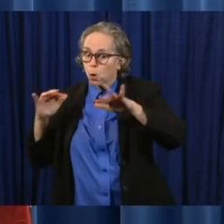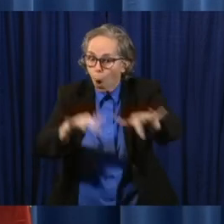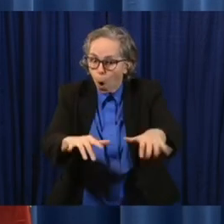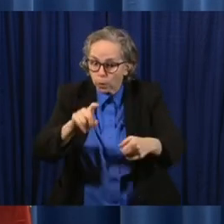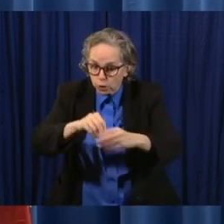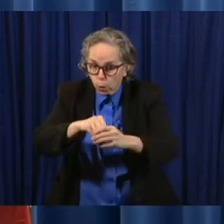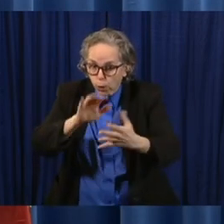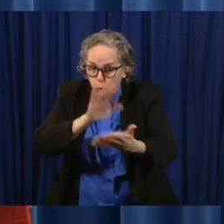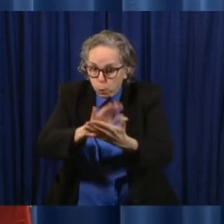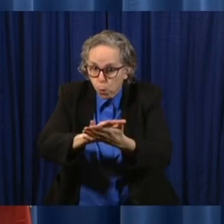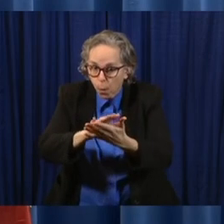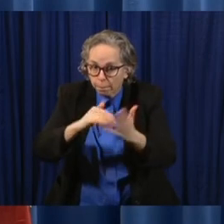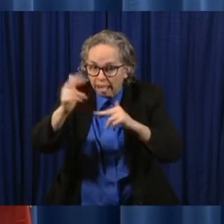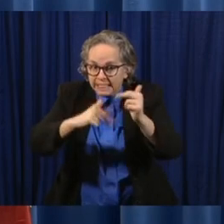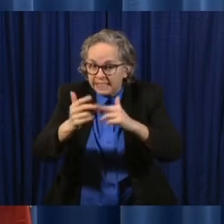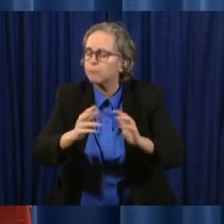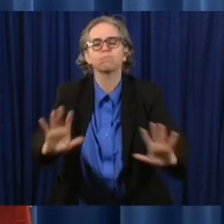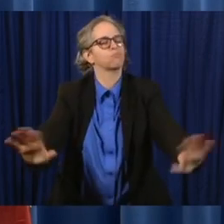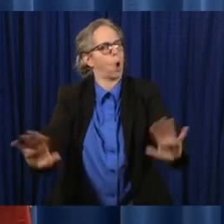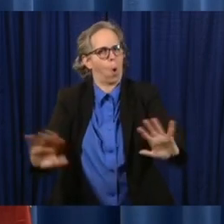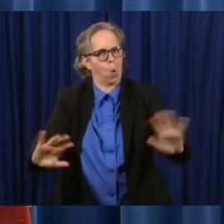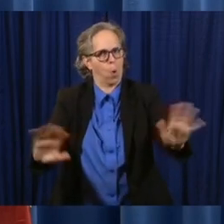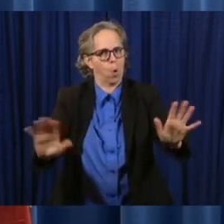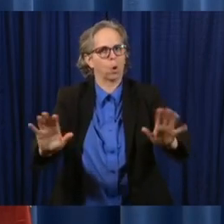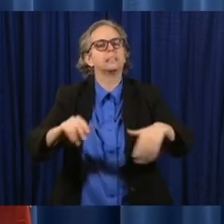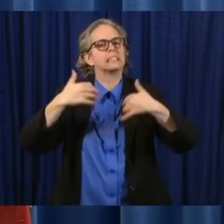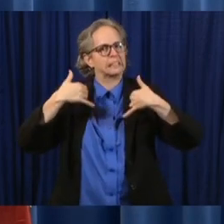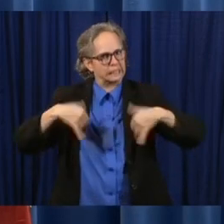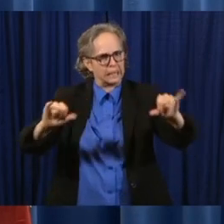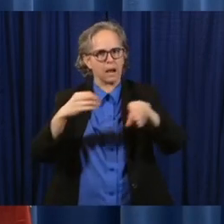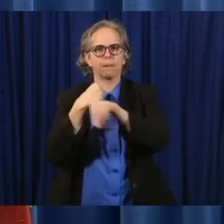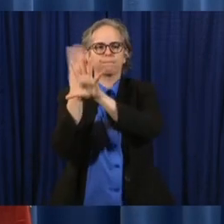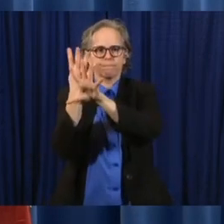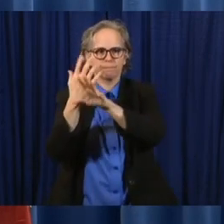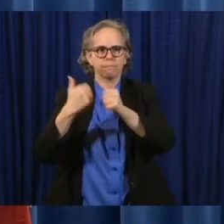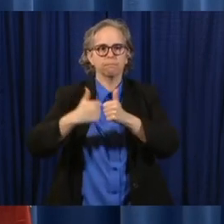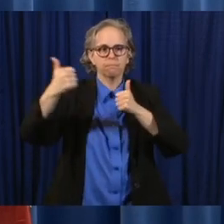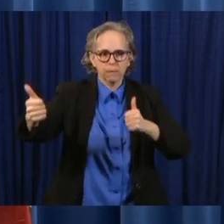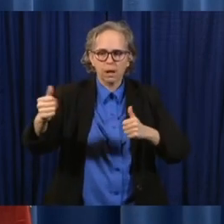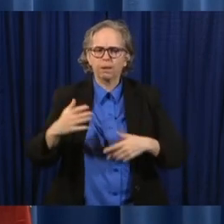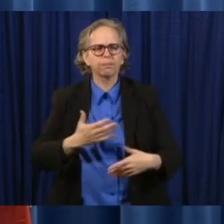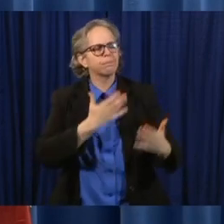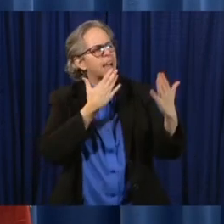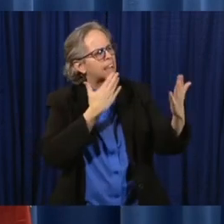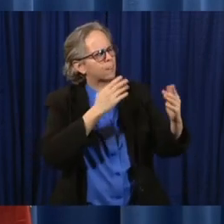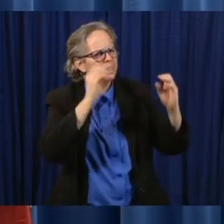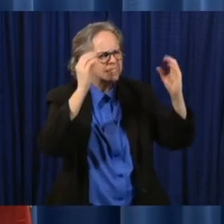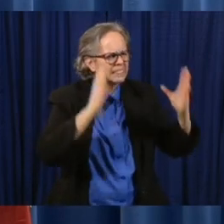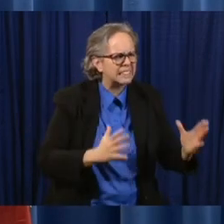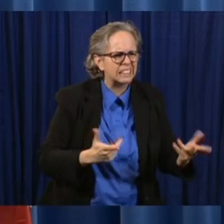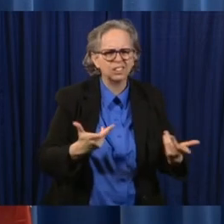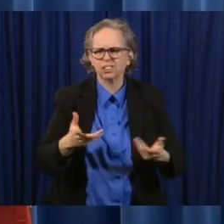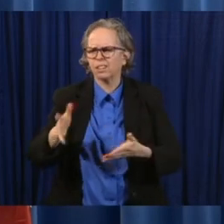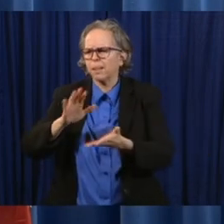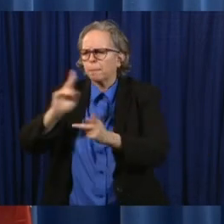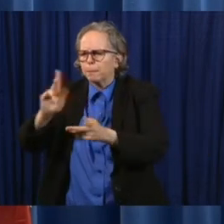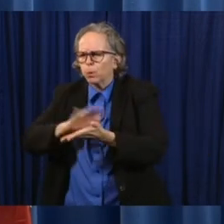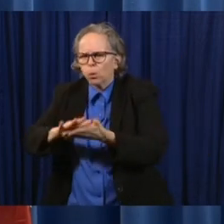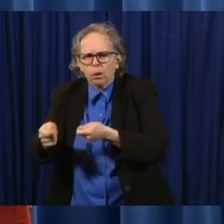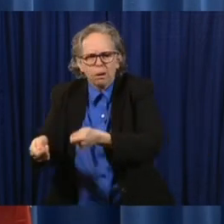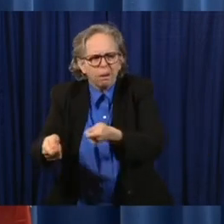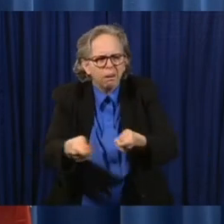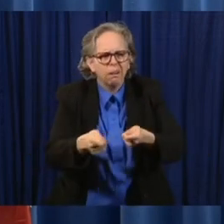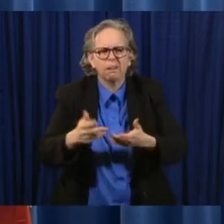custodians, all school personnel who just make a difference every single day. The